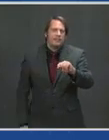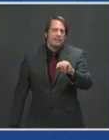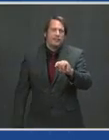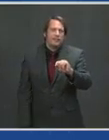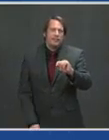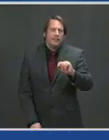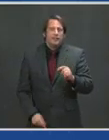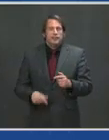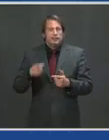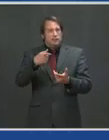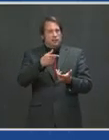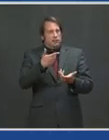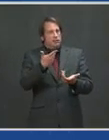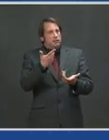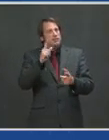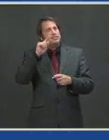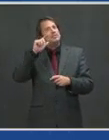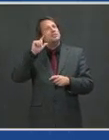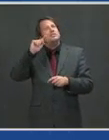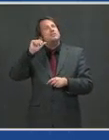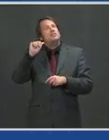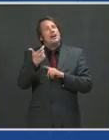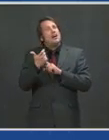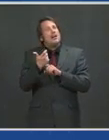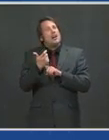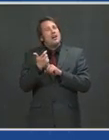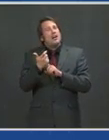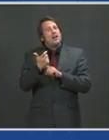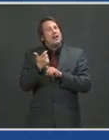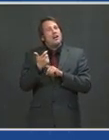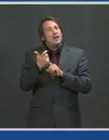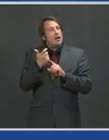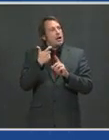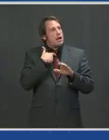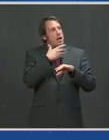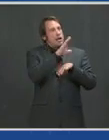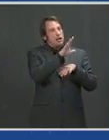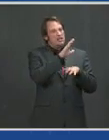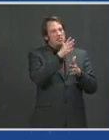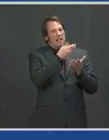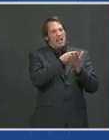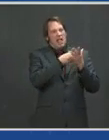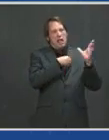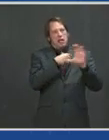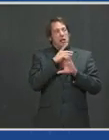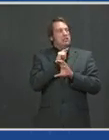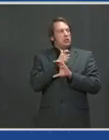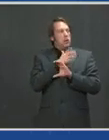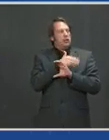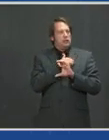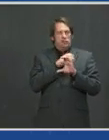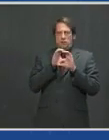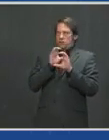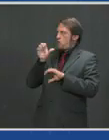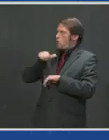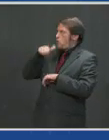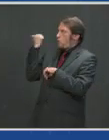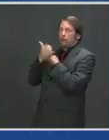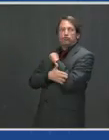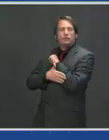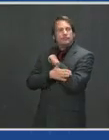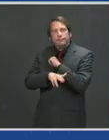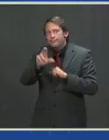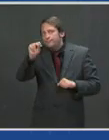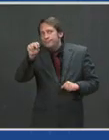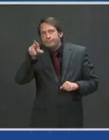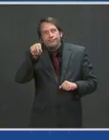jobs and shifting assets overseas. They offshore the jobs, shift the assets overseas, and then don't have to pay taxes on all they make